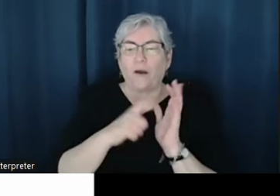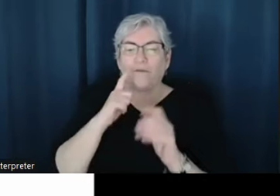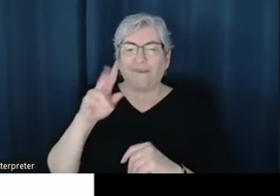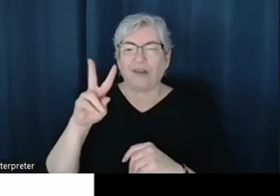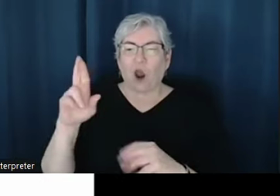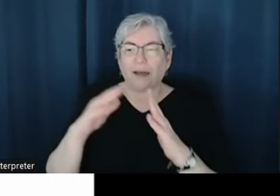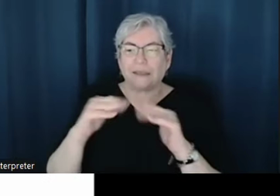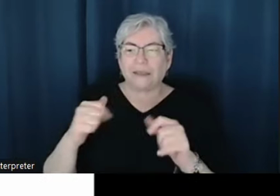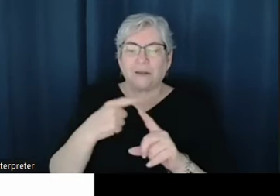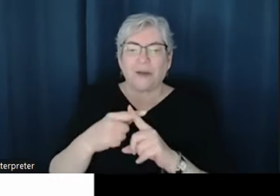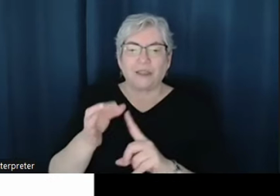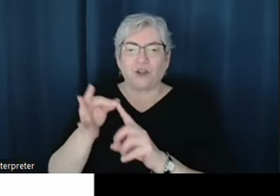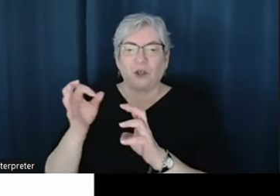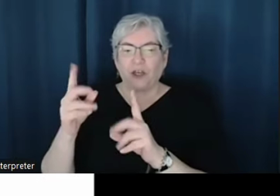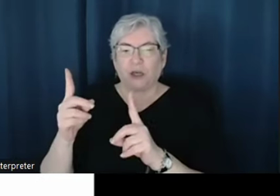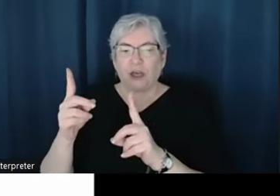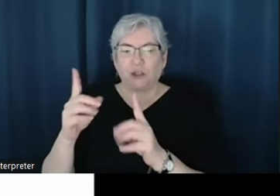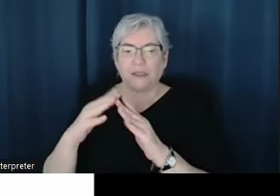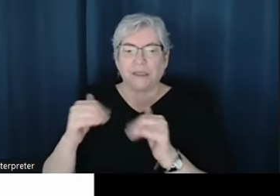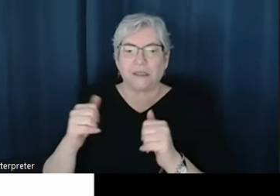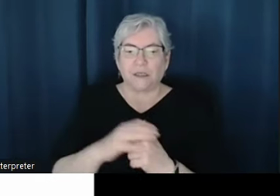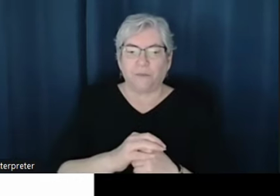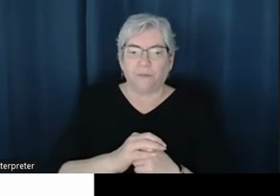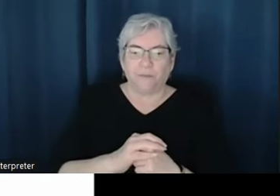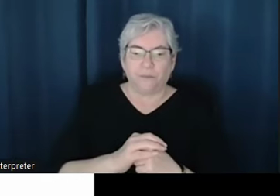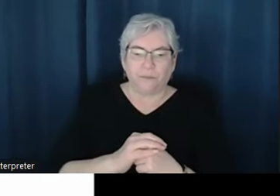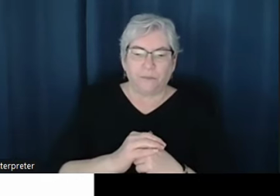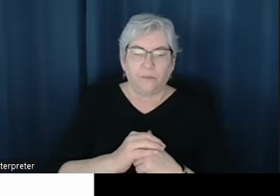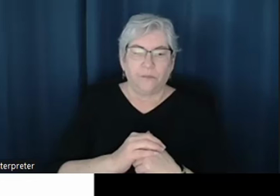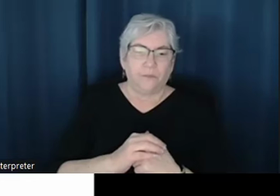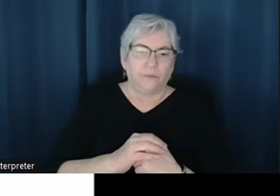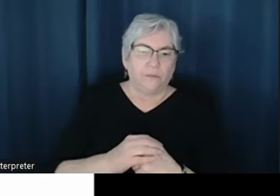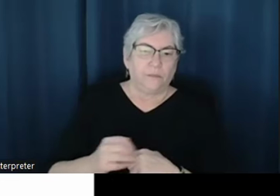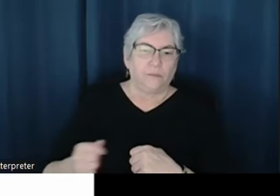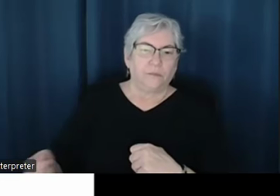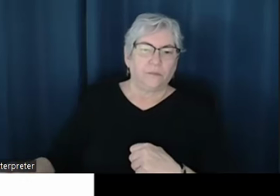system and the special education system. So next slide, please.